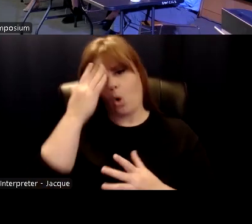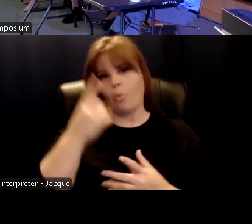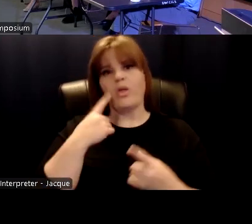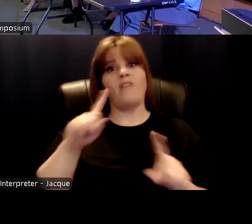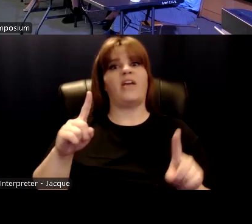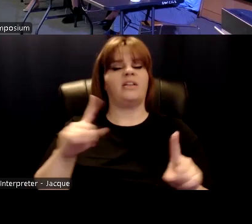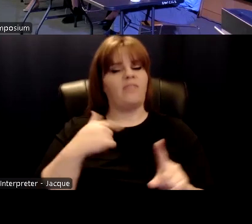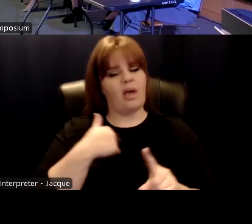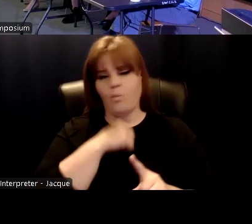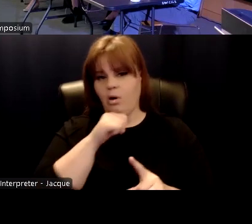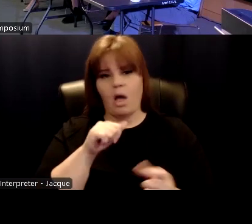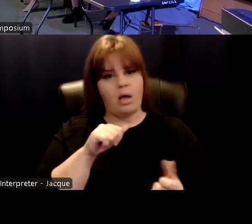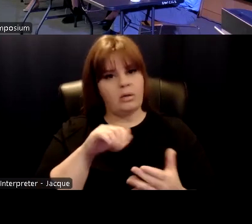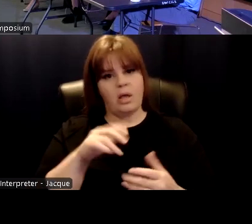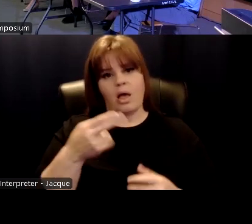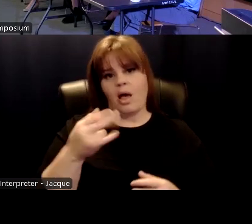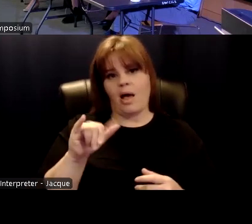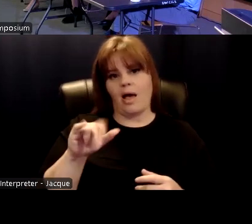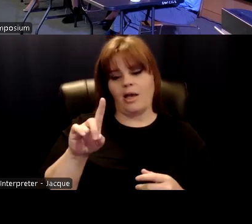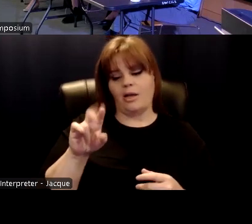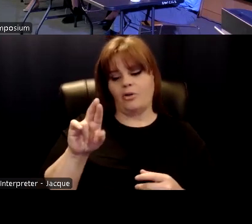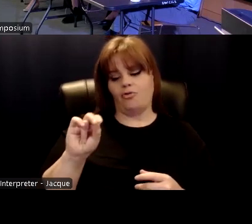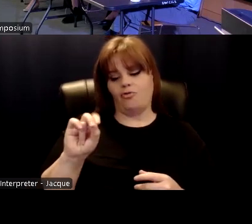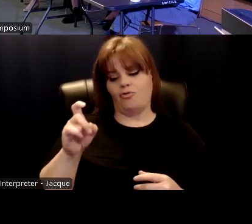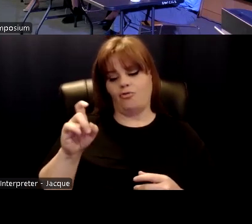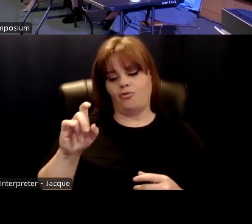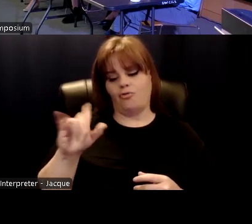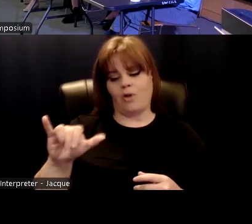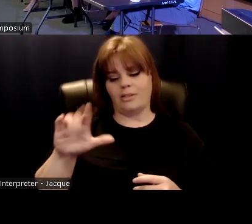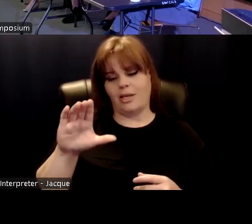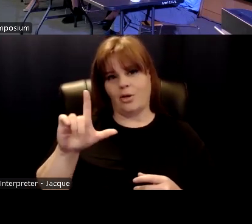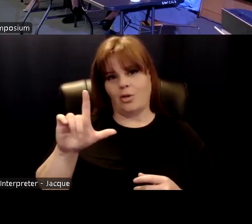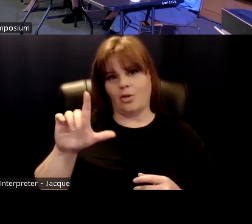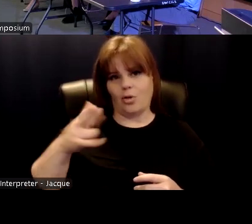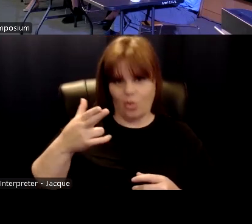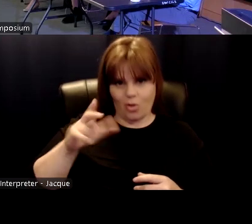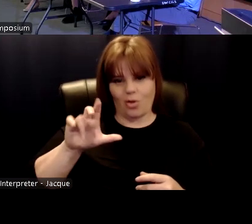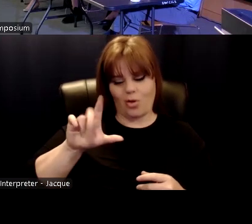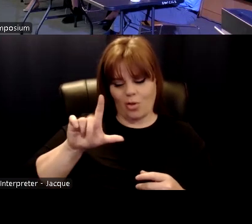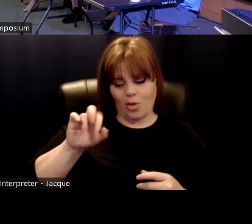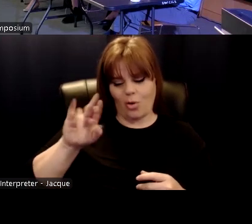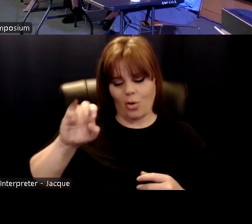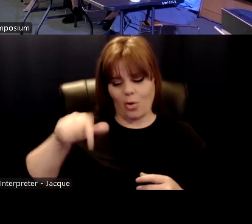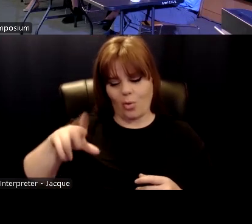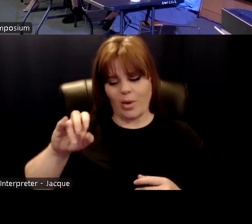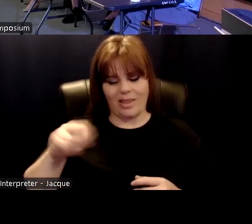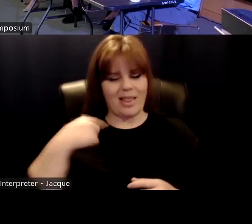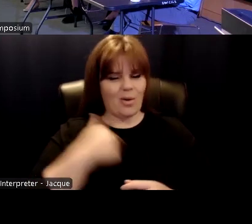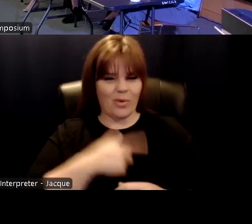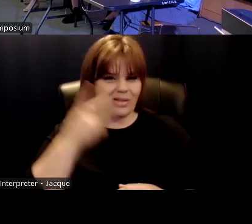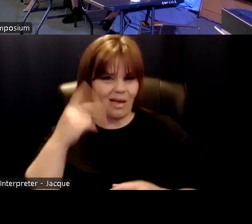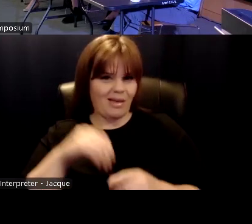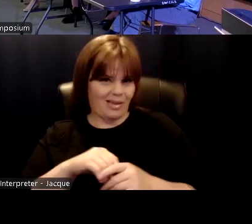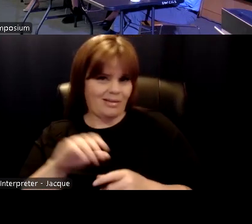into the hydroxychloroquine situation in acute COVID. We suspect that they'll be effective because we are seeing that they are helpful in some